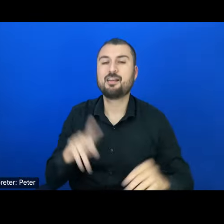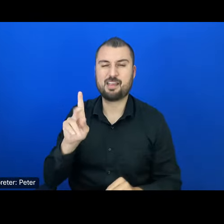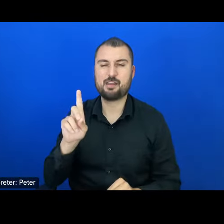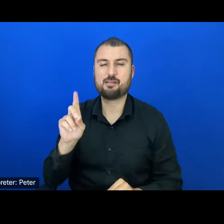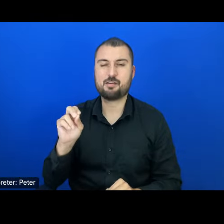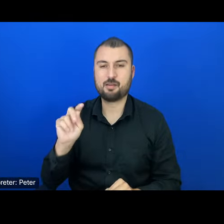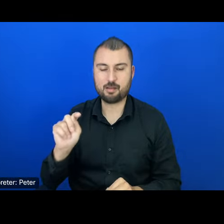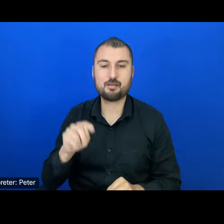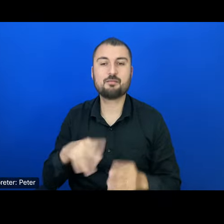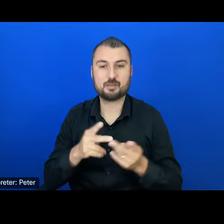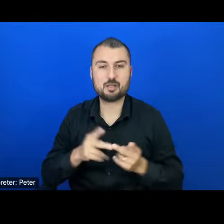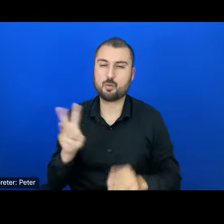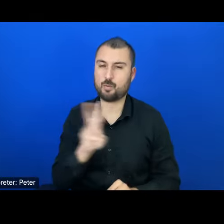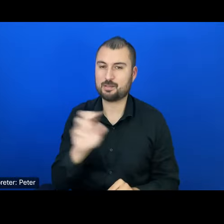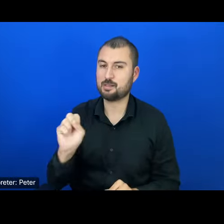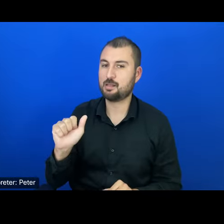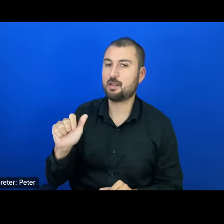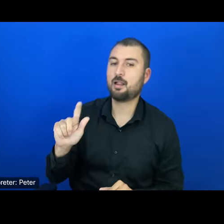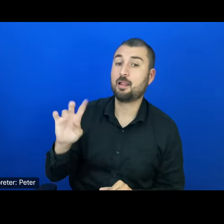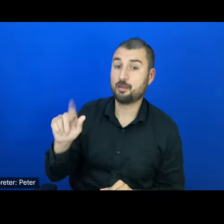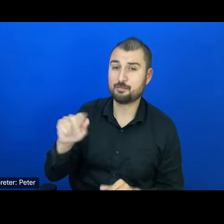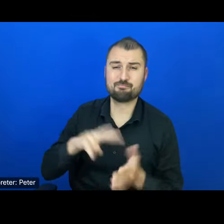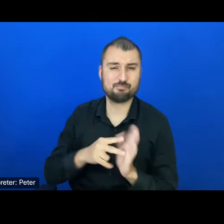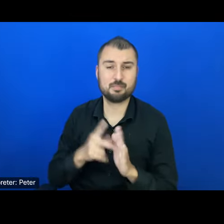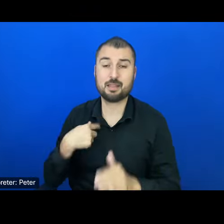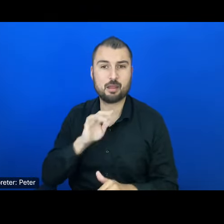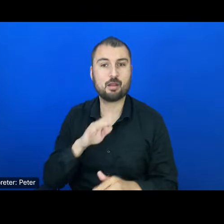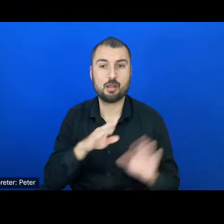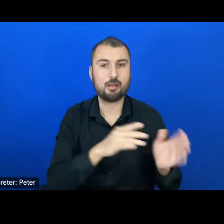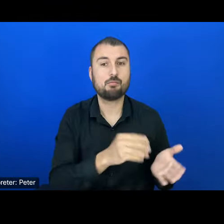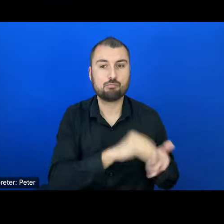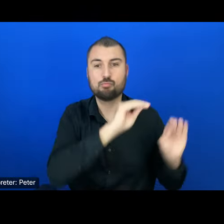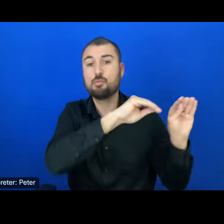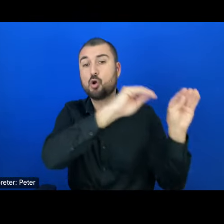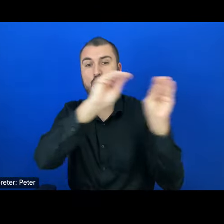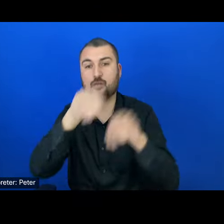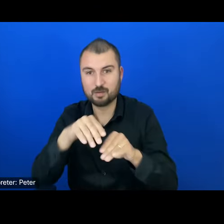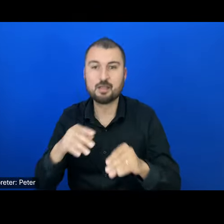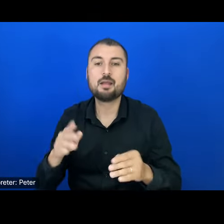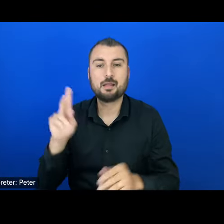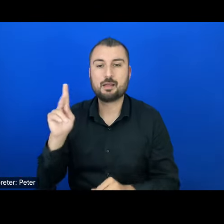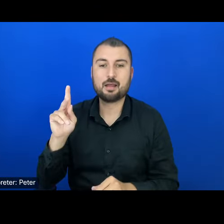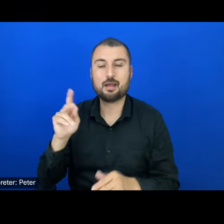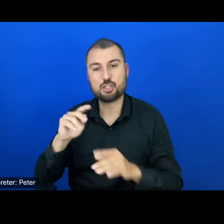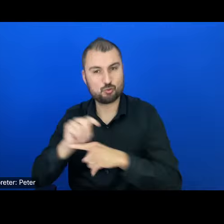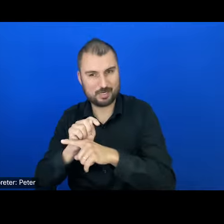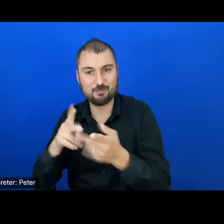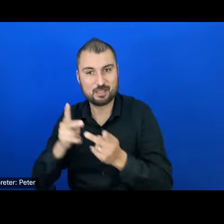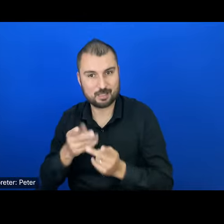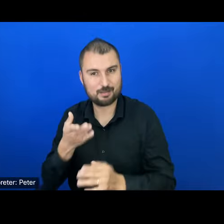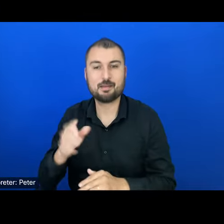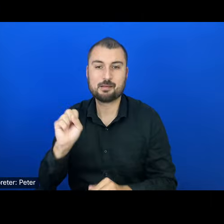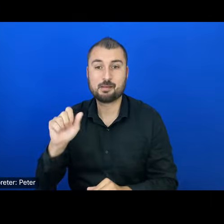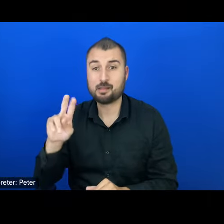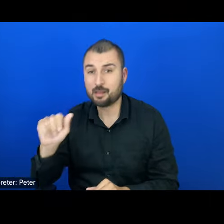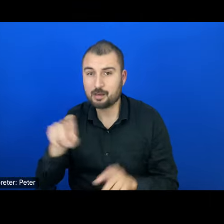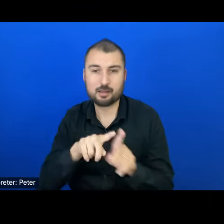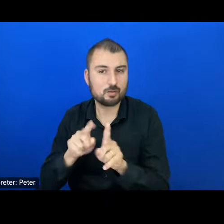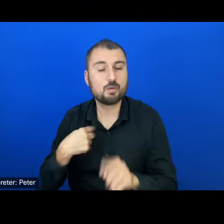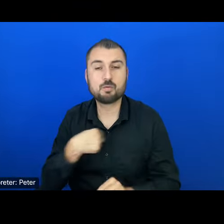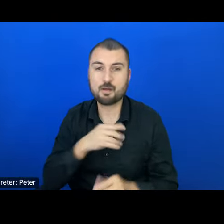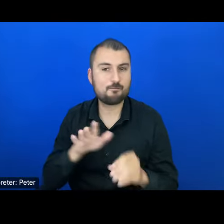That includes the remaining includes relocating the KHP Training Academy in Salina and full replacement